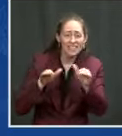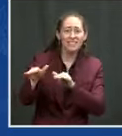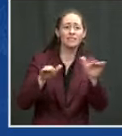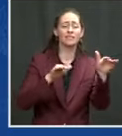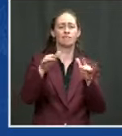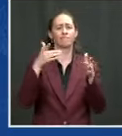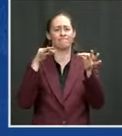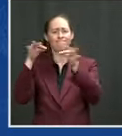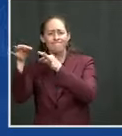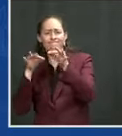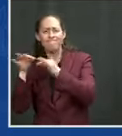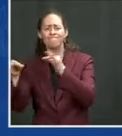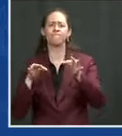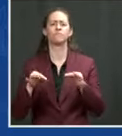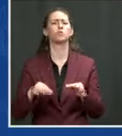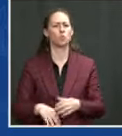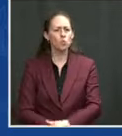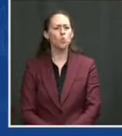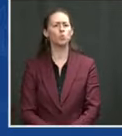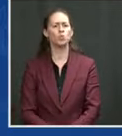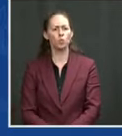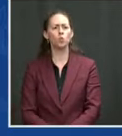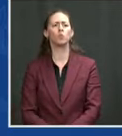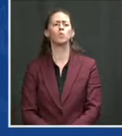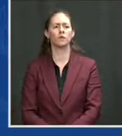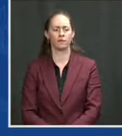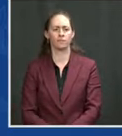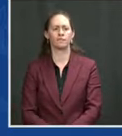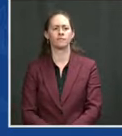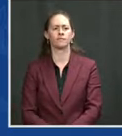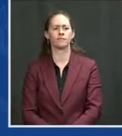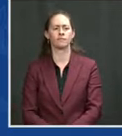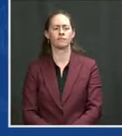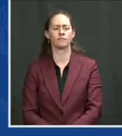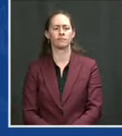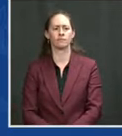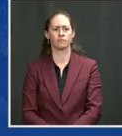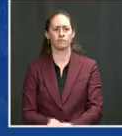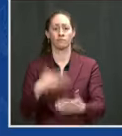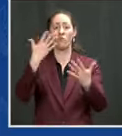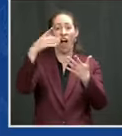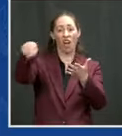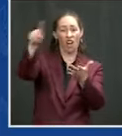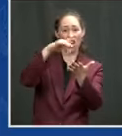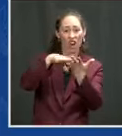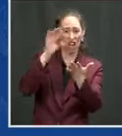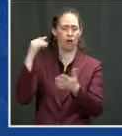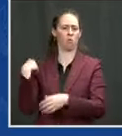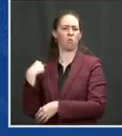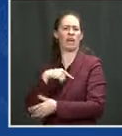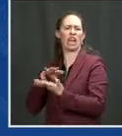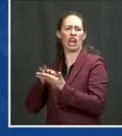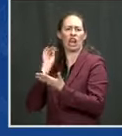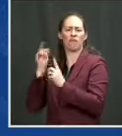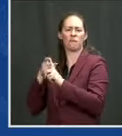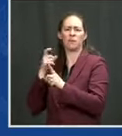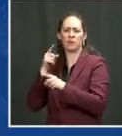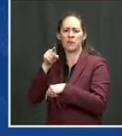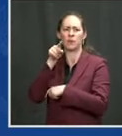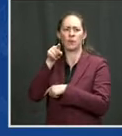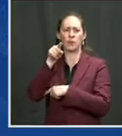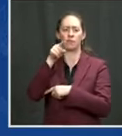find the lessons you've all learned, and we've all learned from this, are going to apply to a whole hell of a lot more of what we do